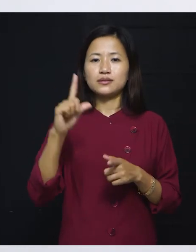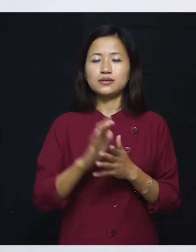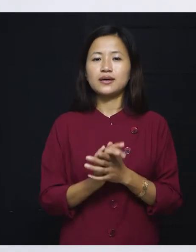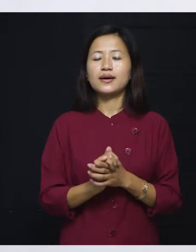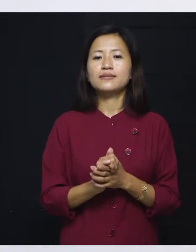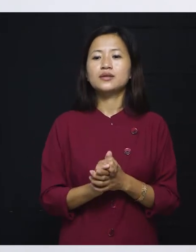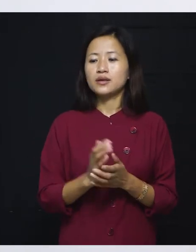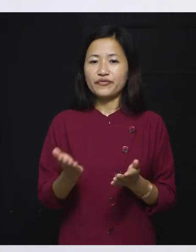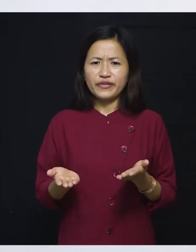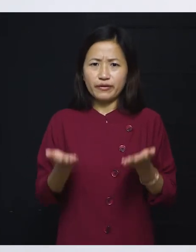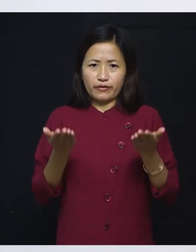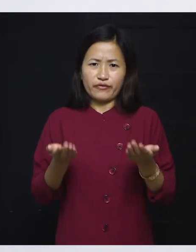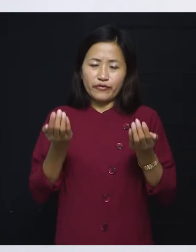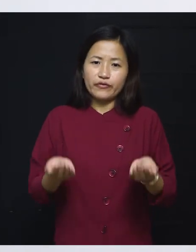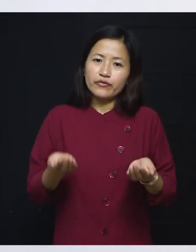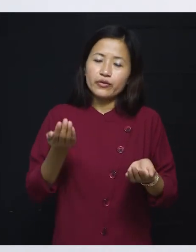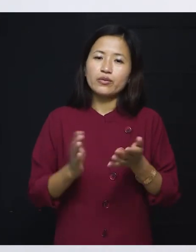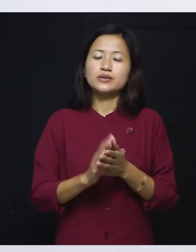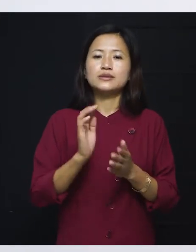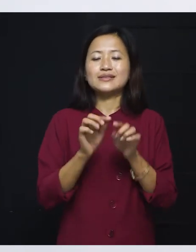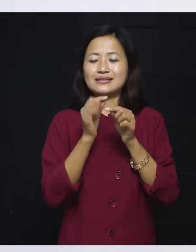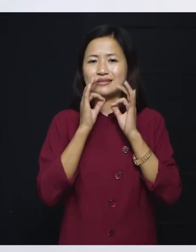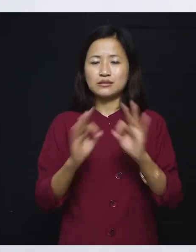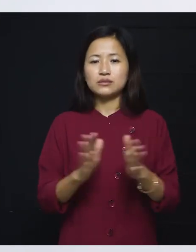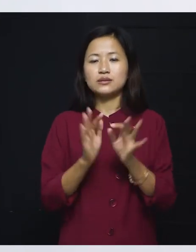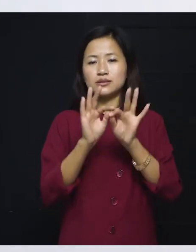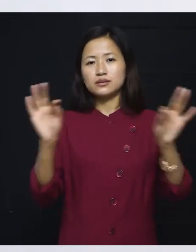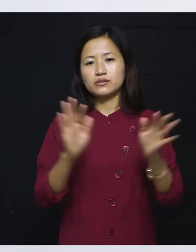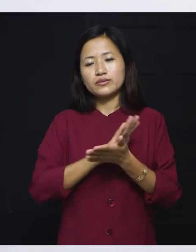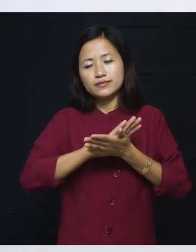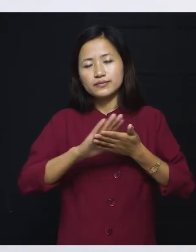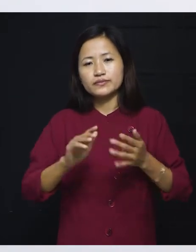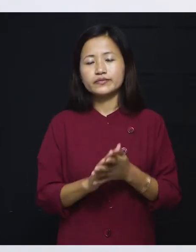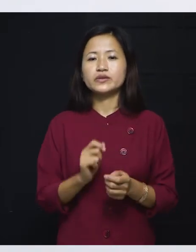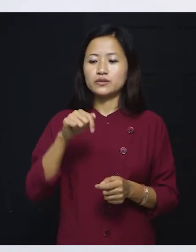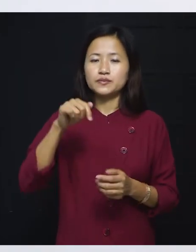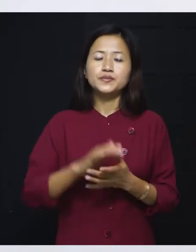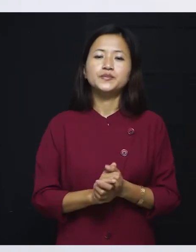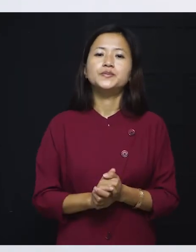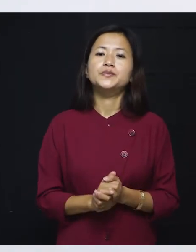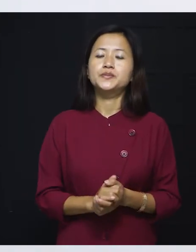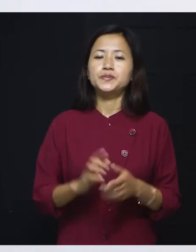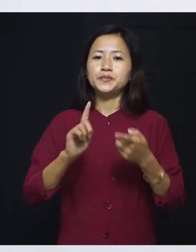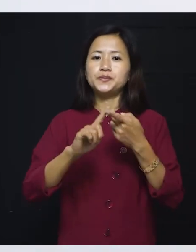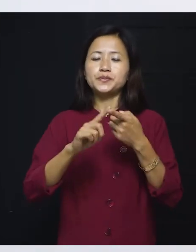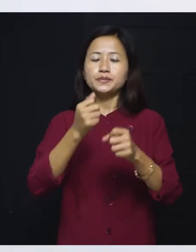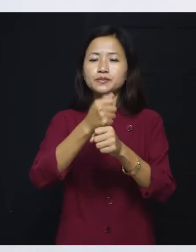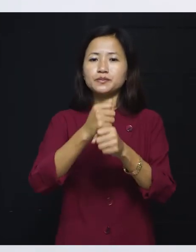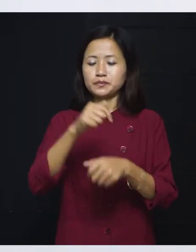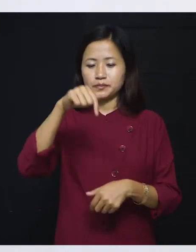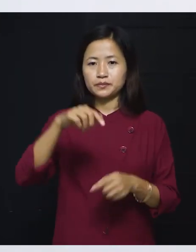sentence or the simple sentence. Okay, I want you to be very clear with this. Once again, I'm going to show you the example only from this